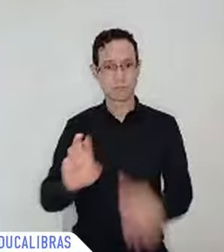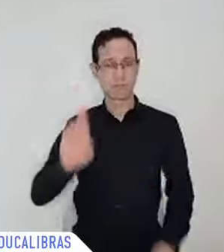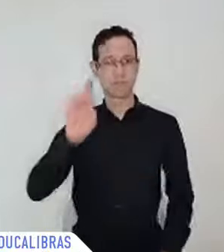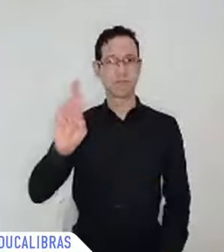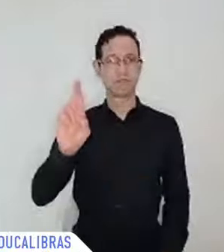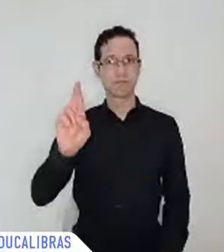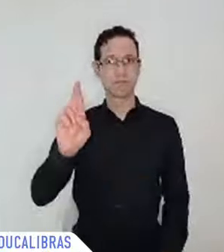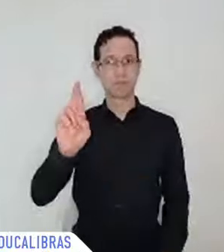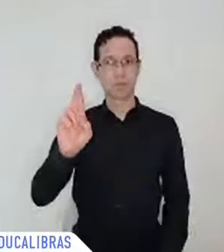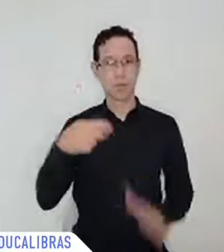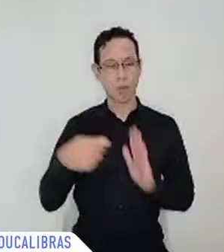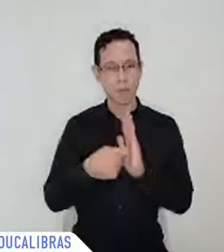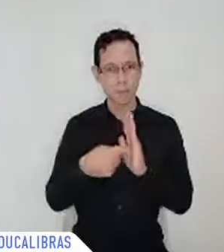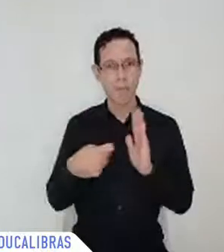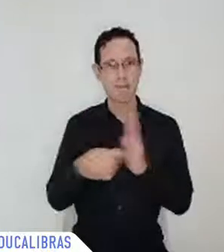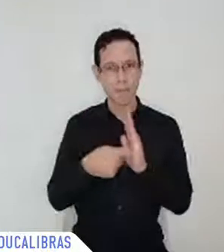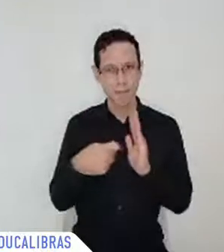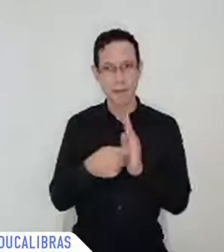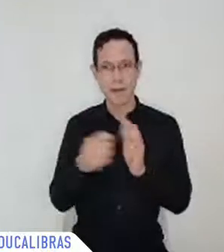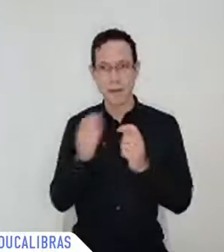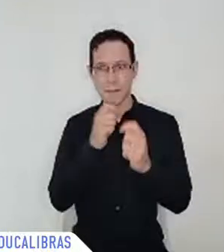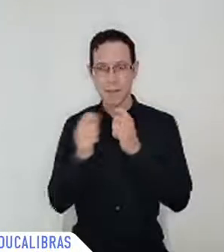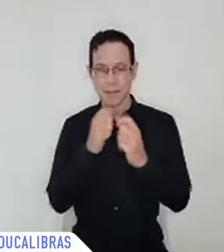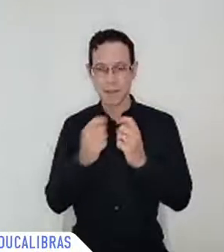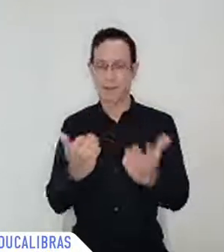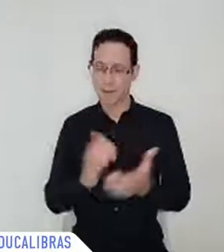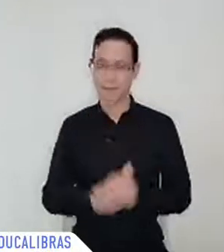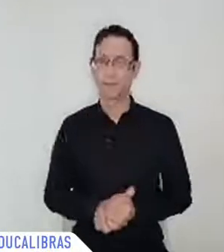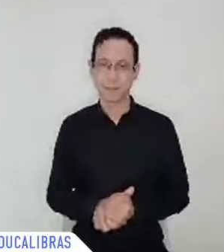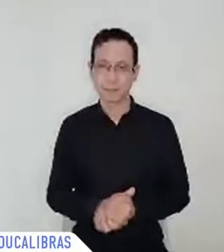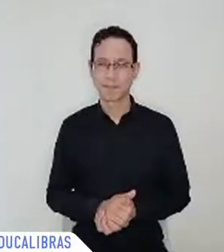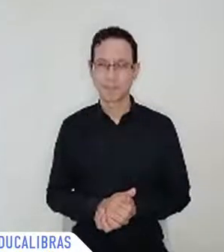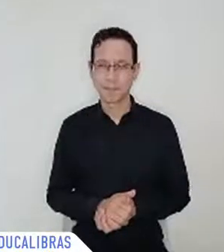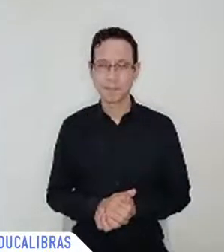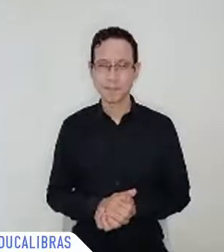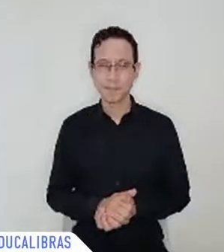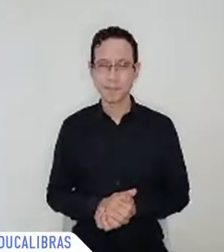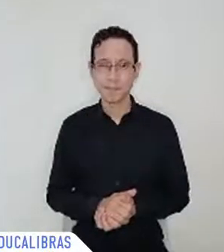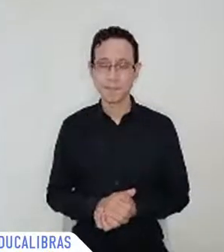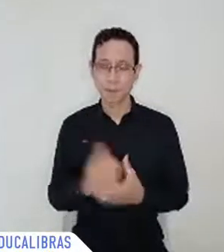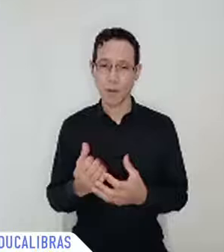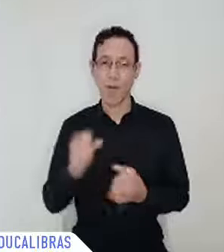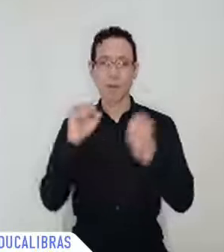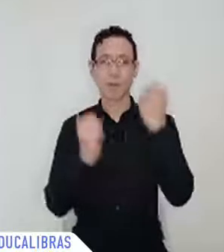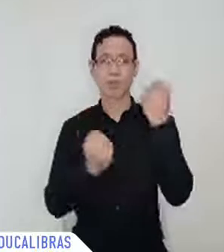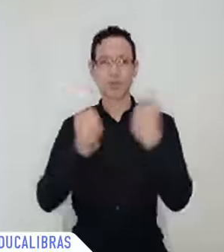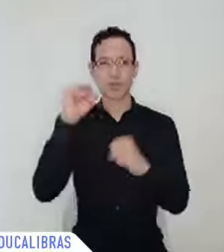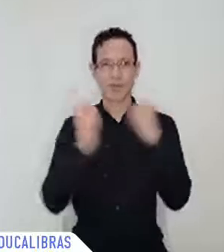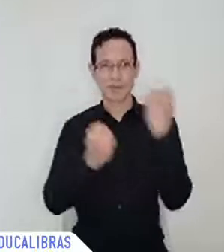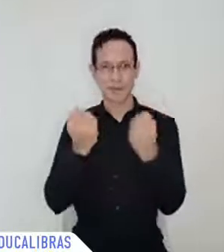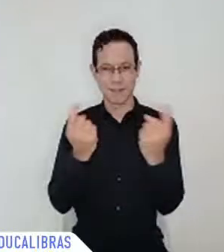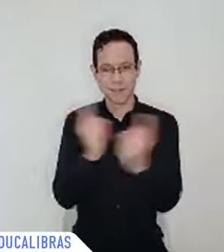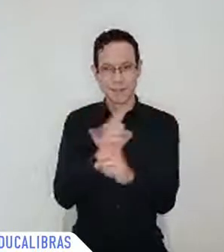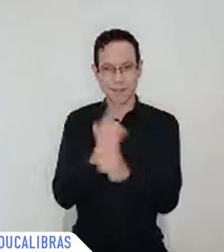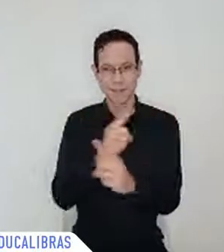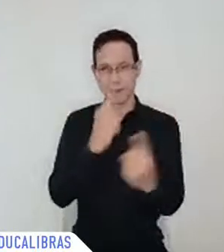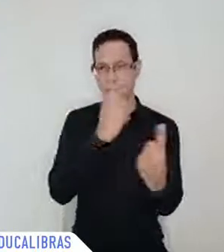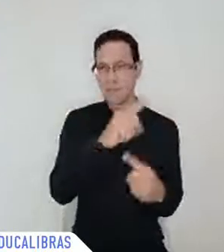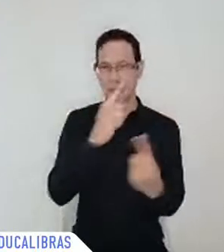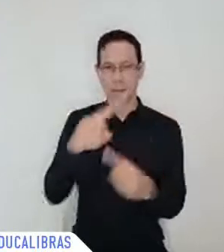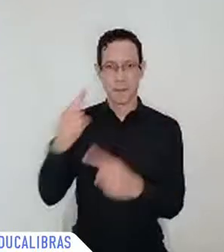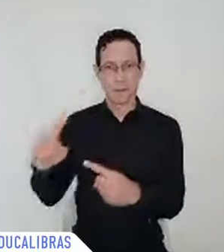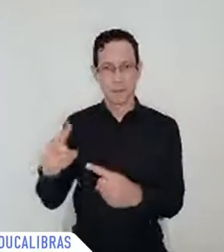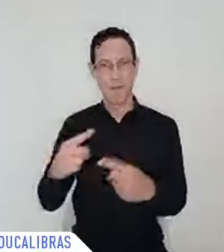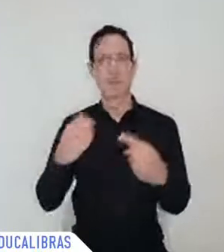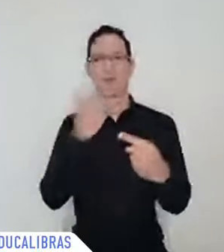democratic structure. Our whole express is to mediate and to inform.